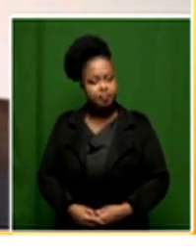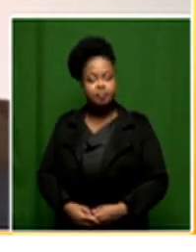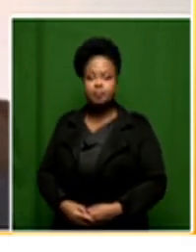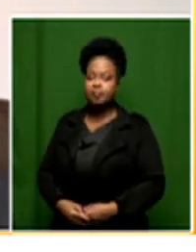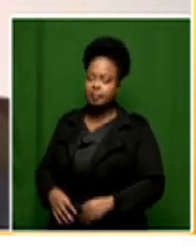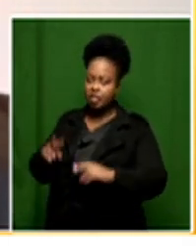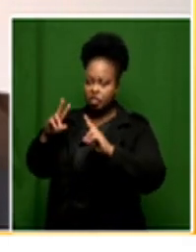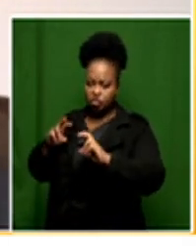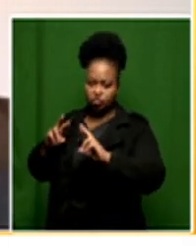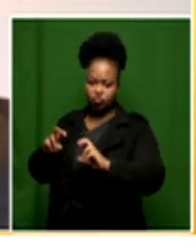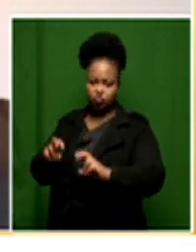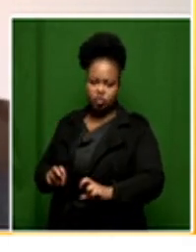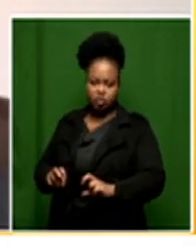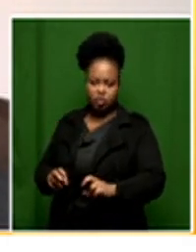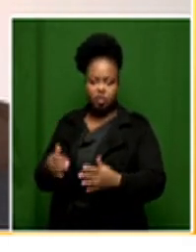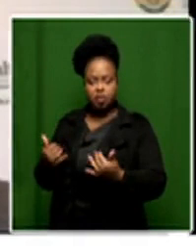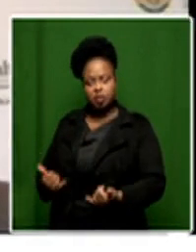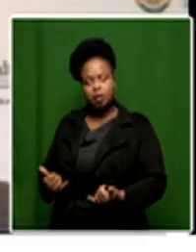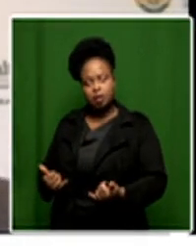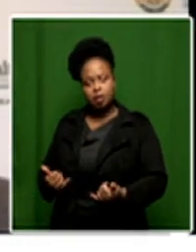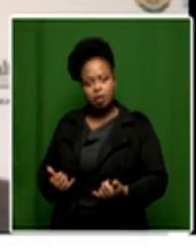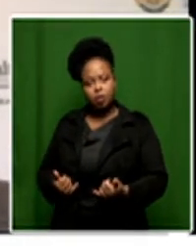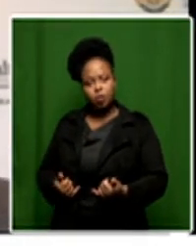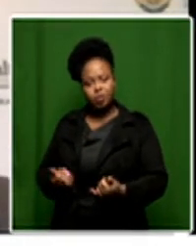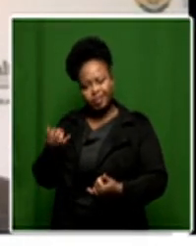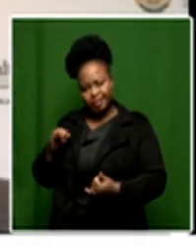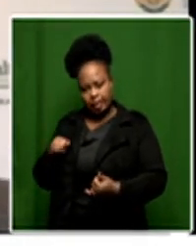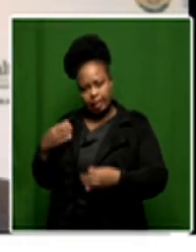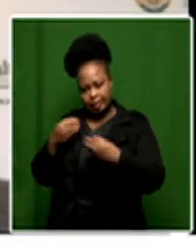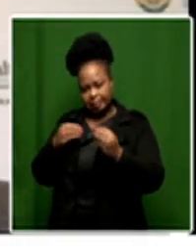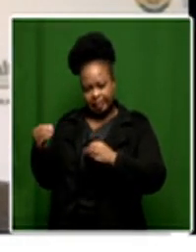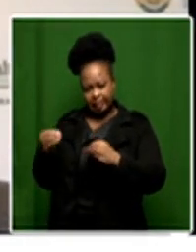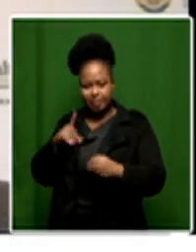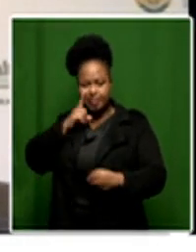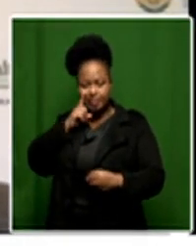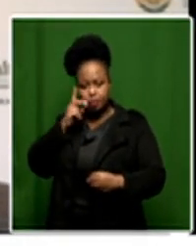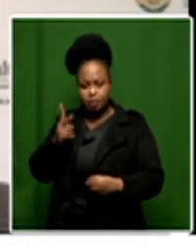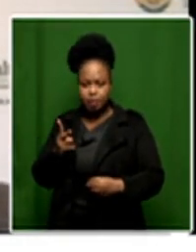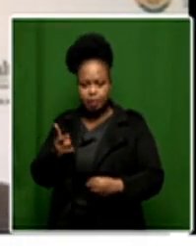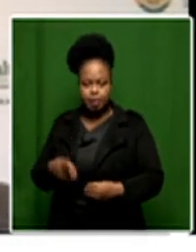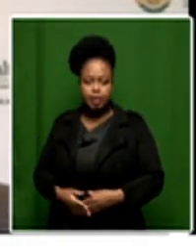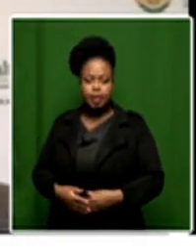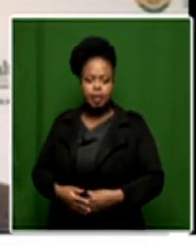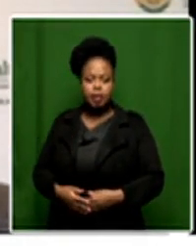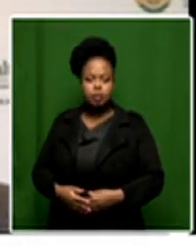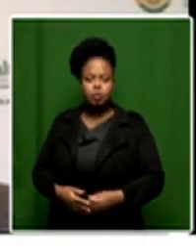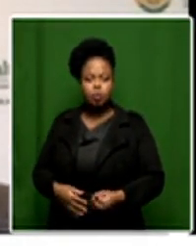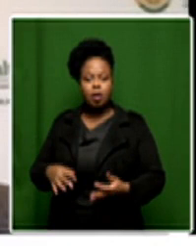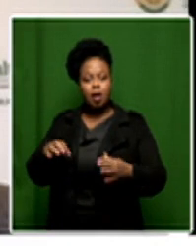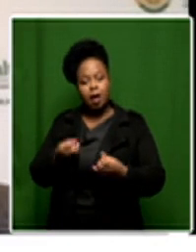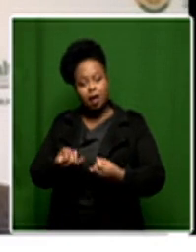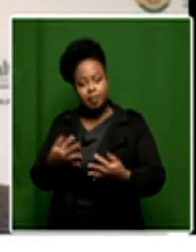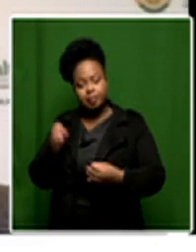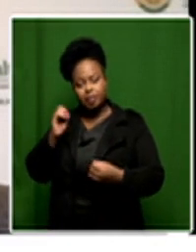The research is now being conducted to look at the serum